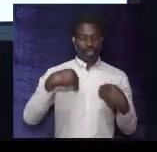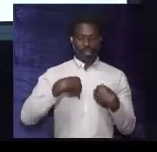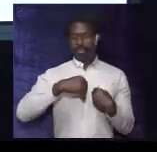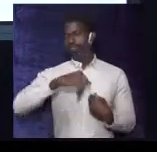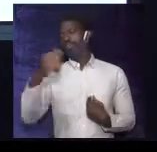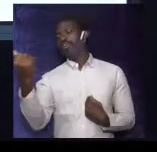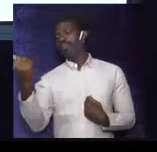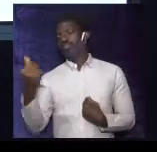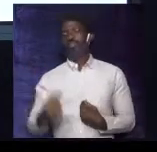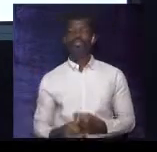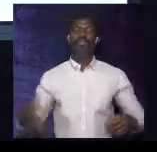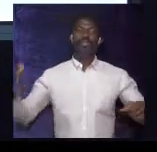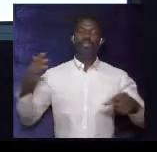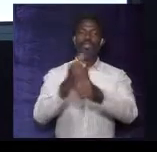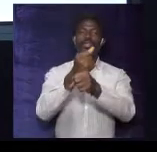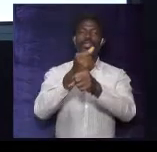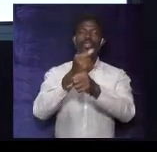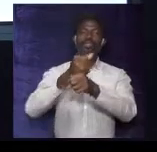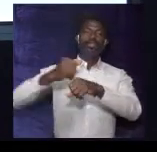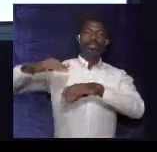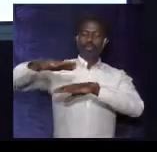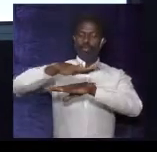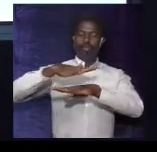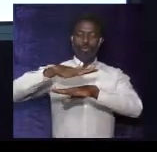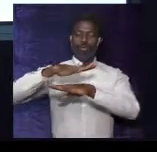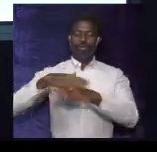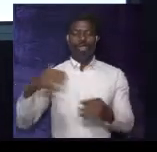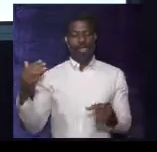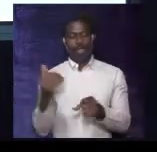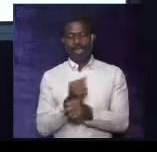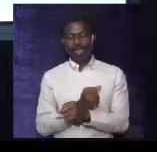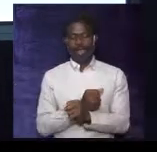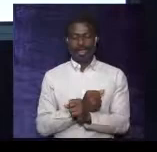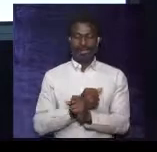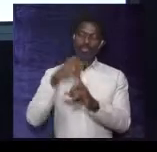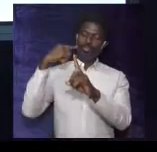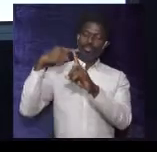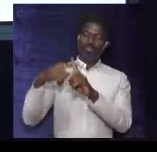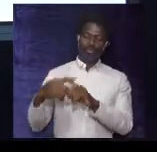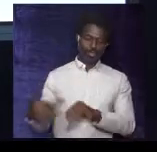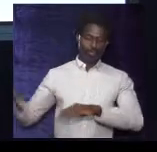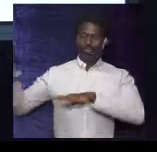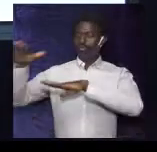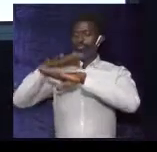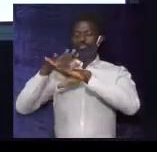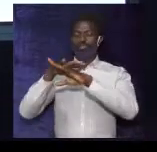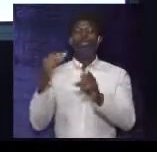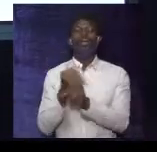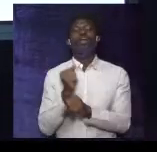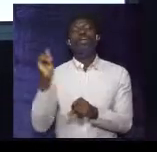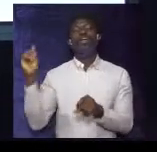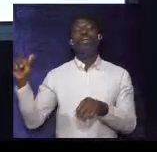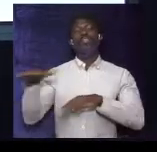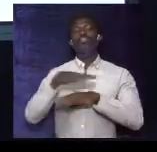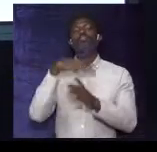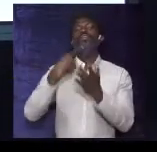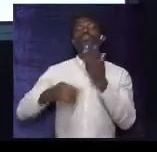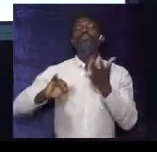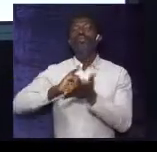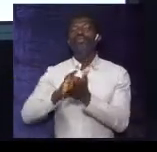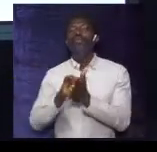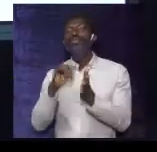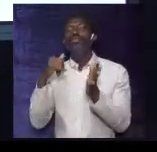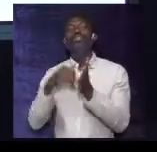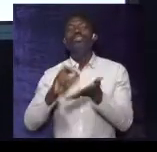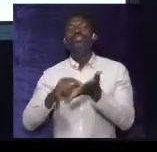After get through, we have another phrasal verb, get over. Get plus over, that